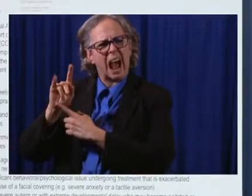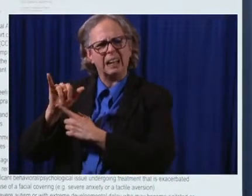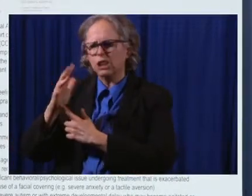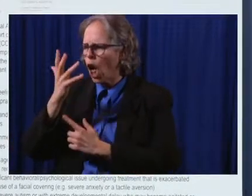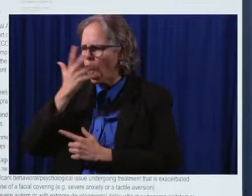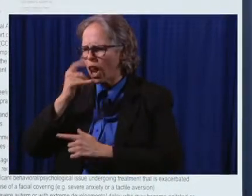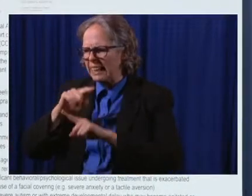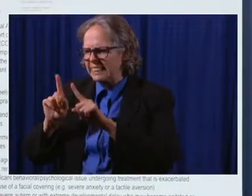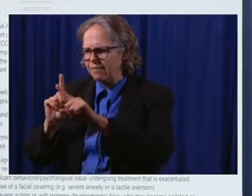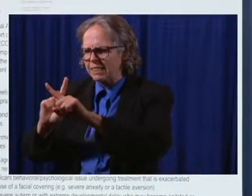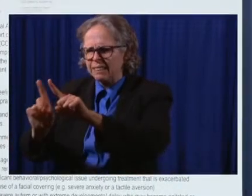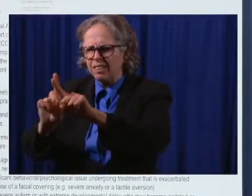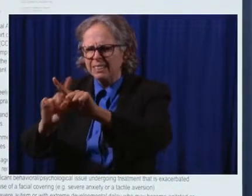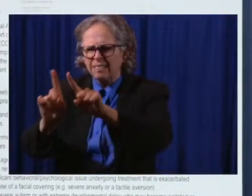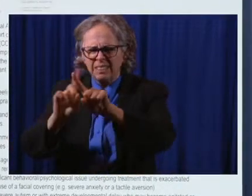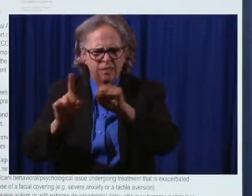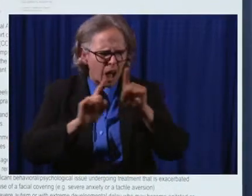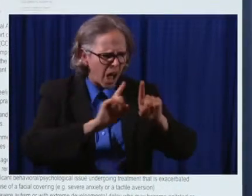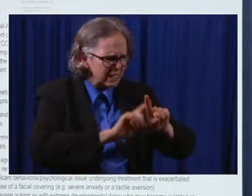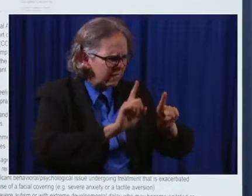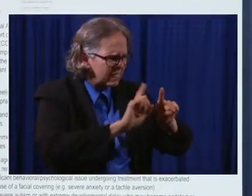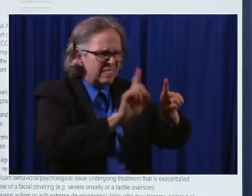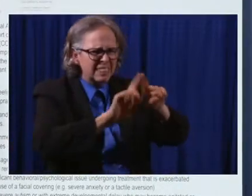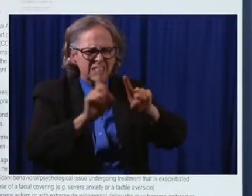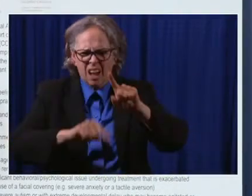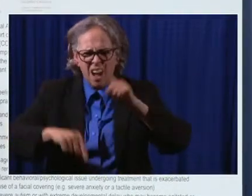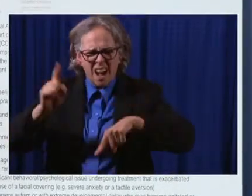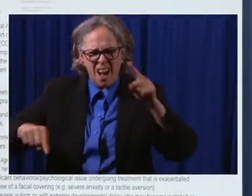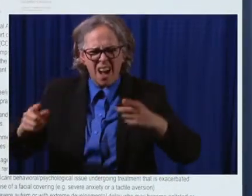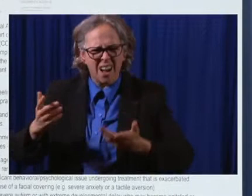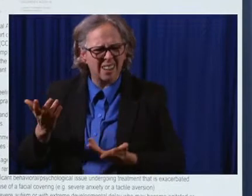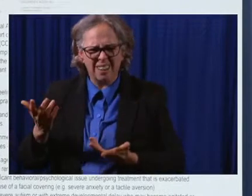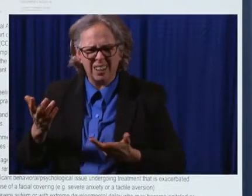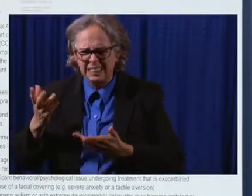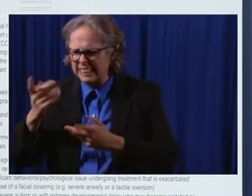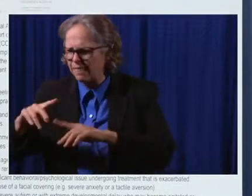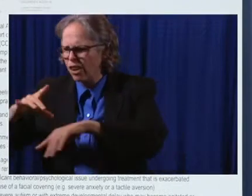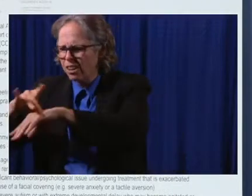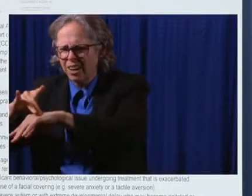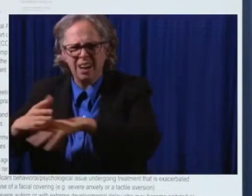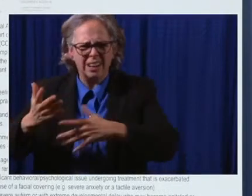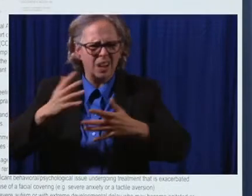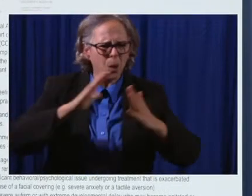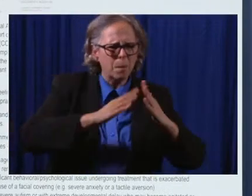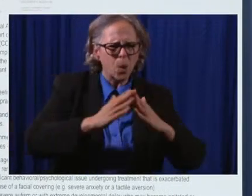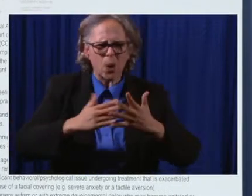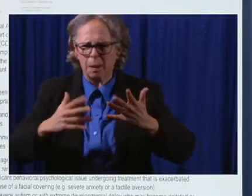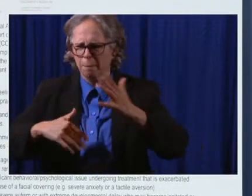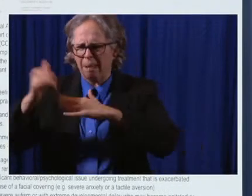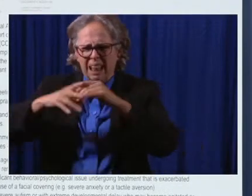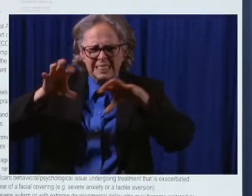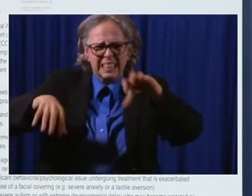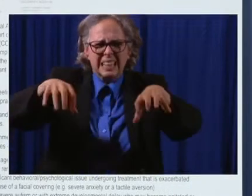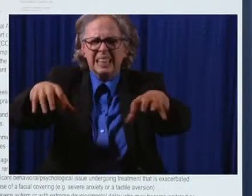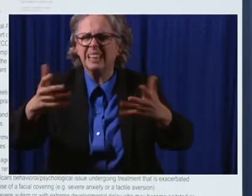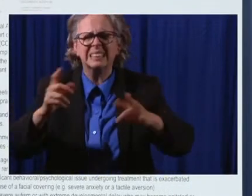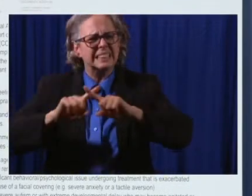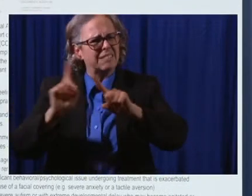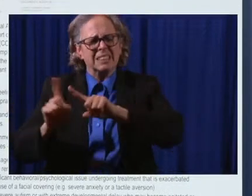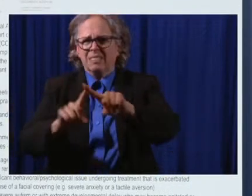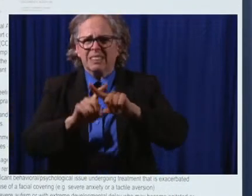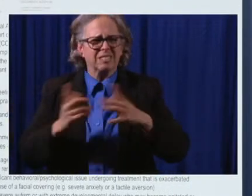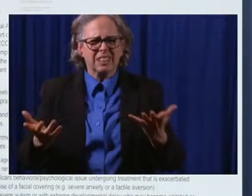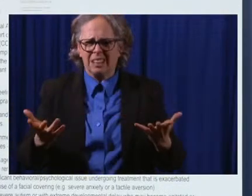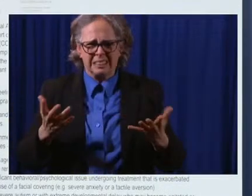different place. Different place because of their buildings, different place because of what's going on